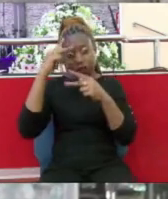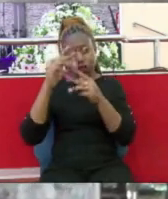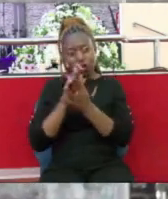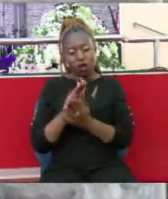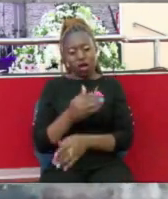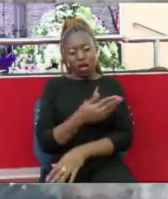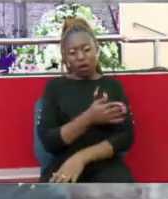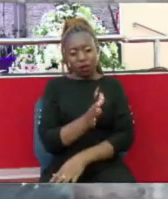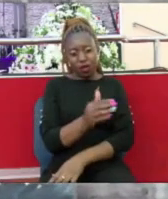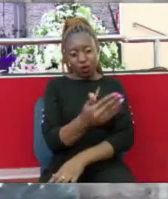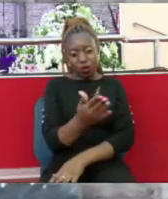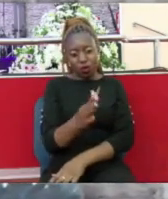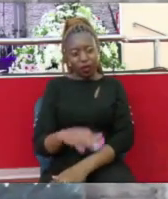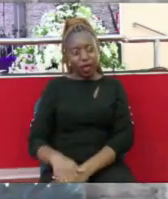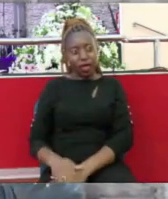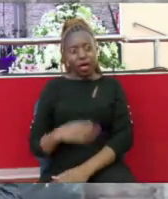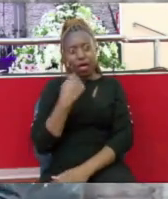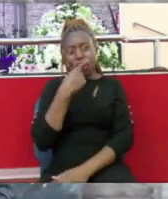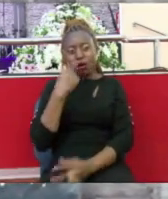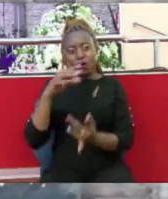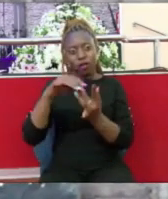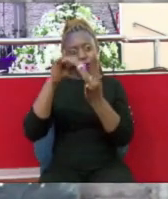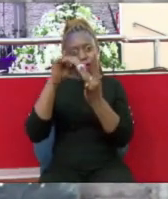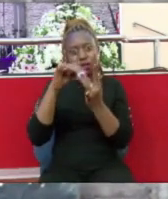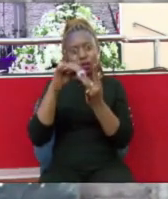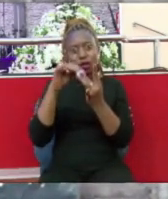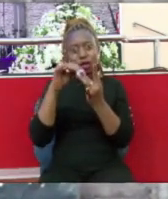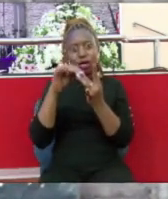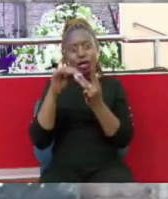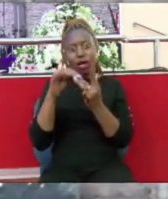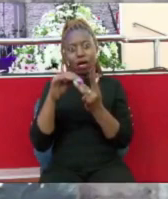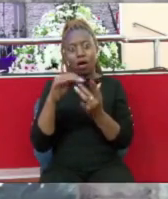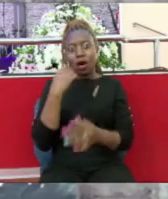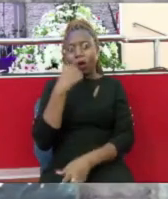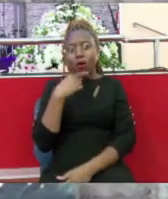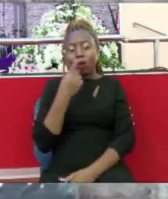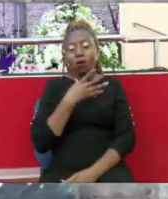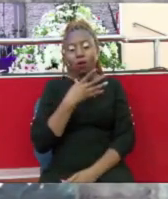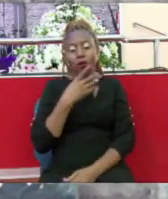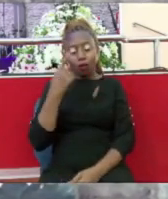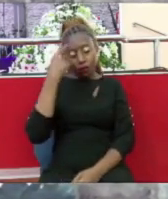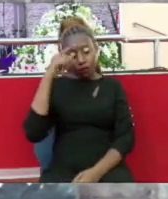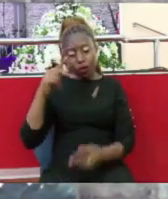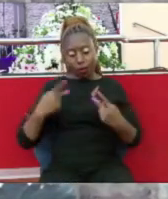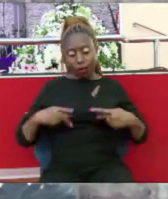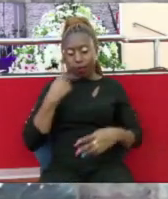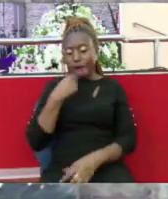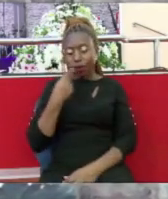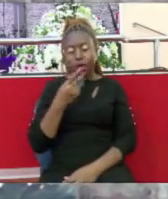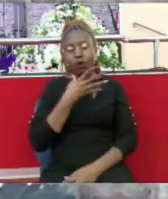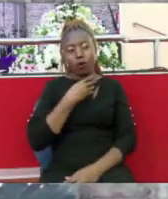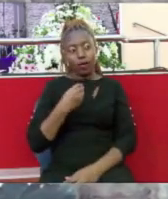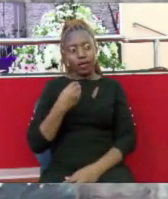ni wanyanganyifu kitaaluma. Who specialize on people who want to have their money multiplied. Ambao sana sana wanaangazia wale watu wanataka pesa zao kuwa